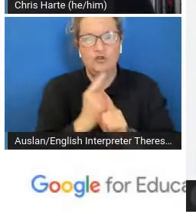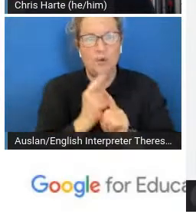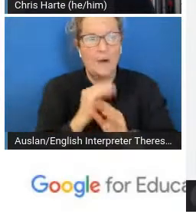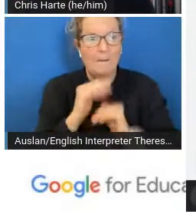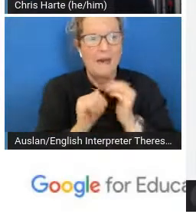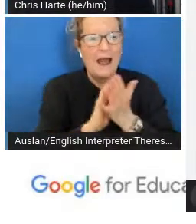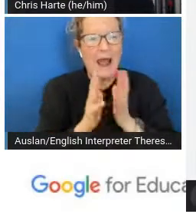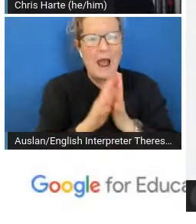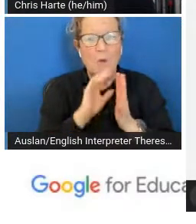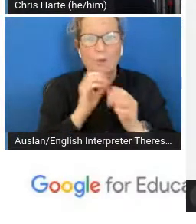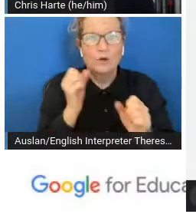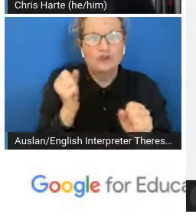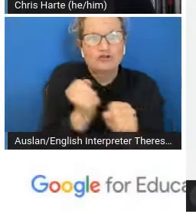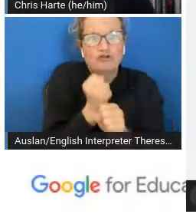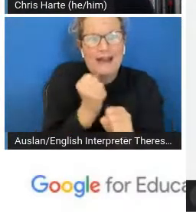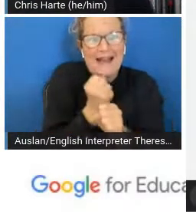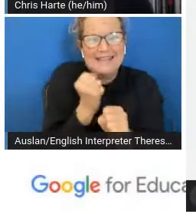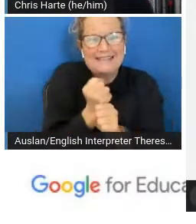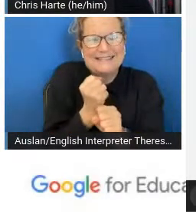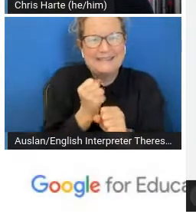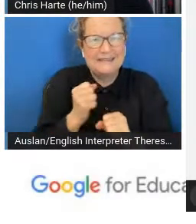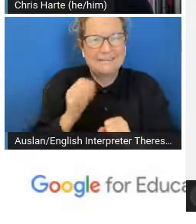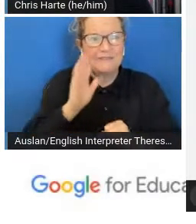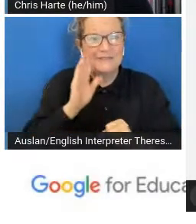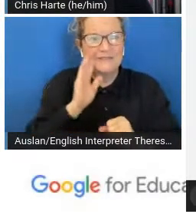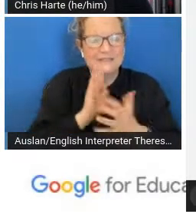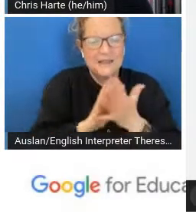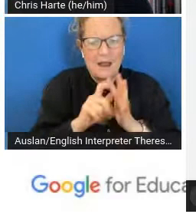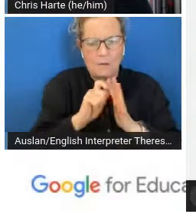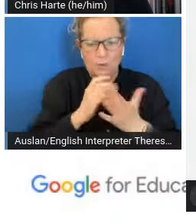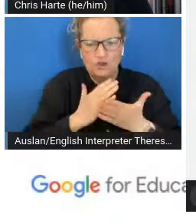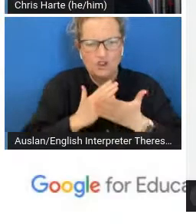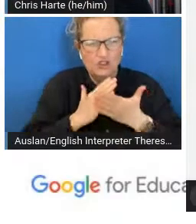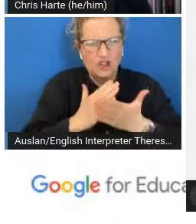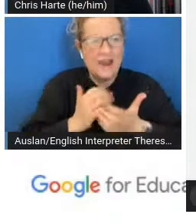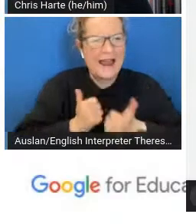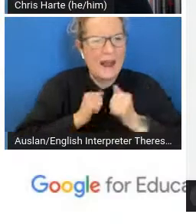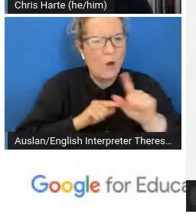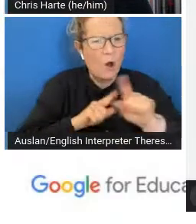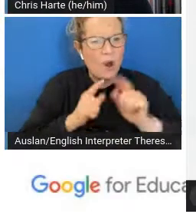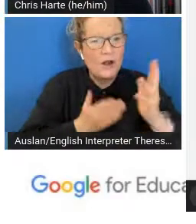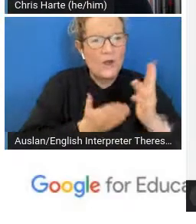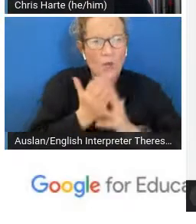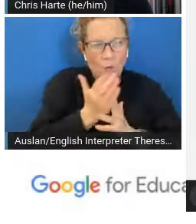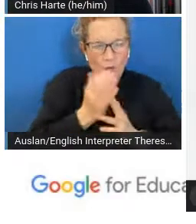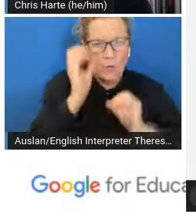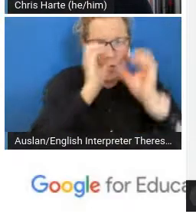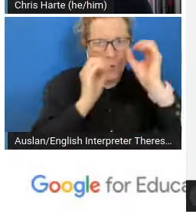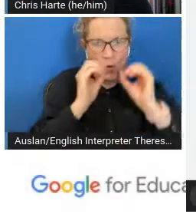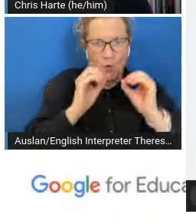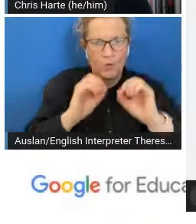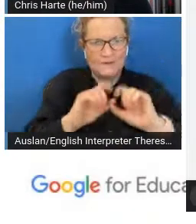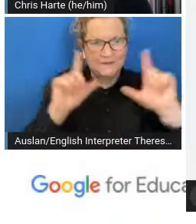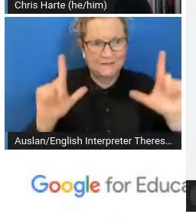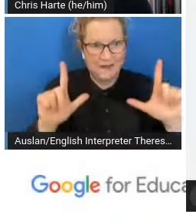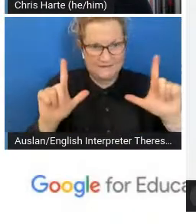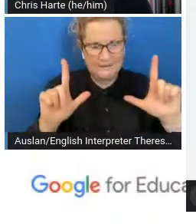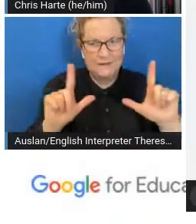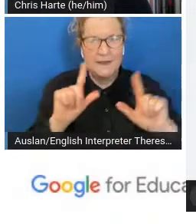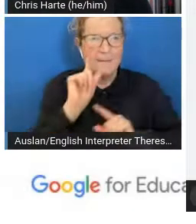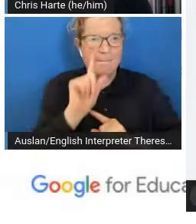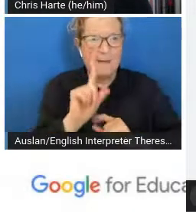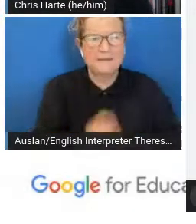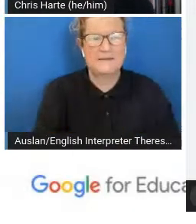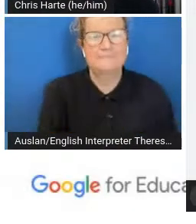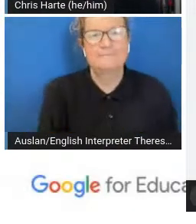create a presentation, how we might share our learning through Google Sites. But what we're going to do now, he says, just skipping